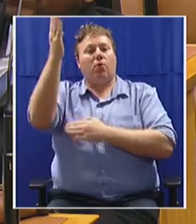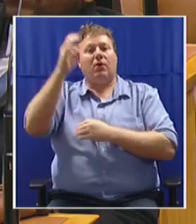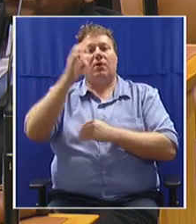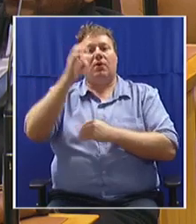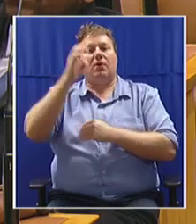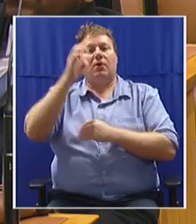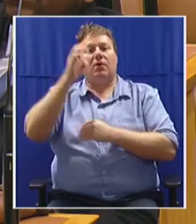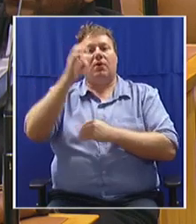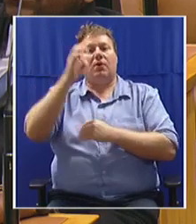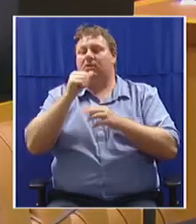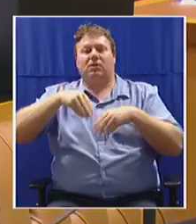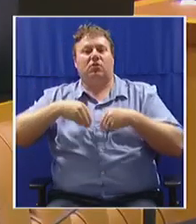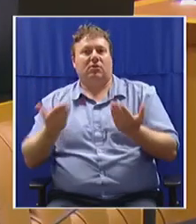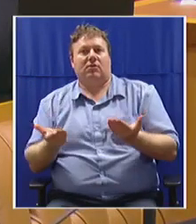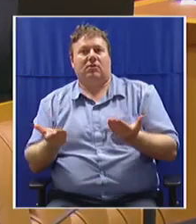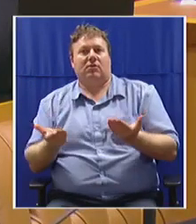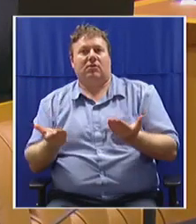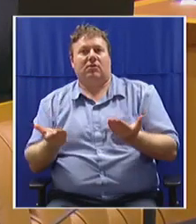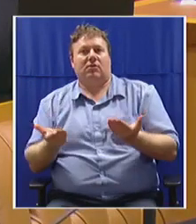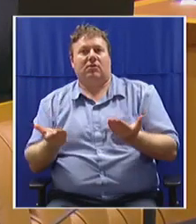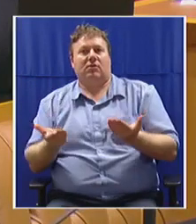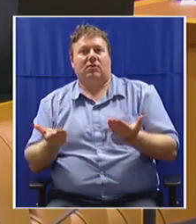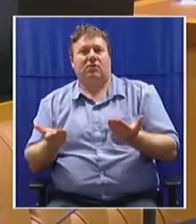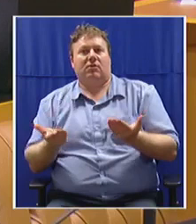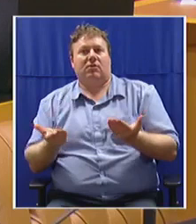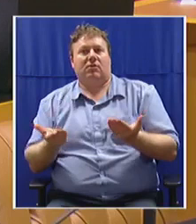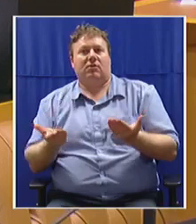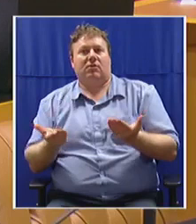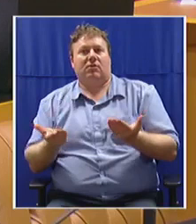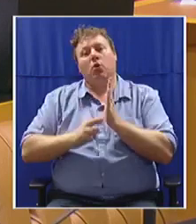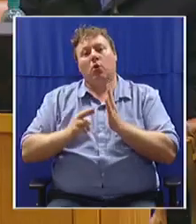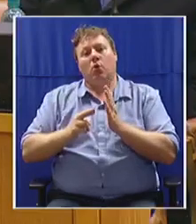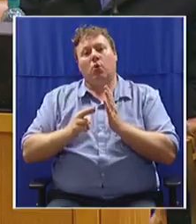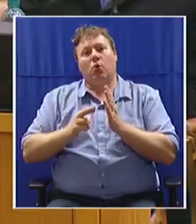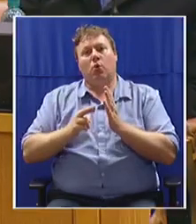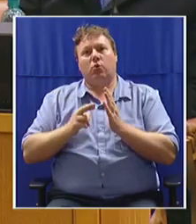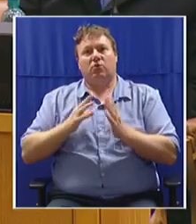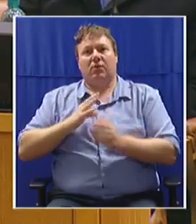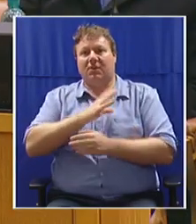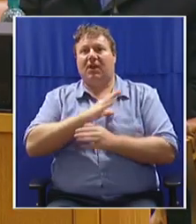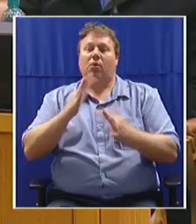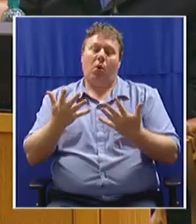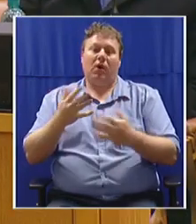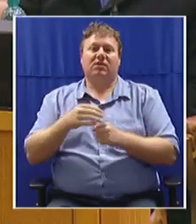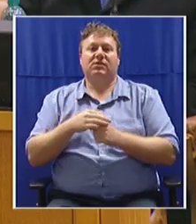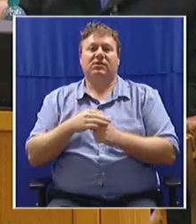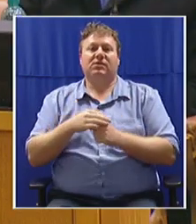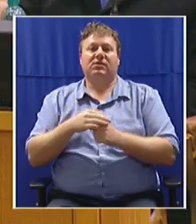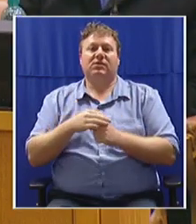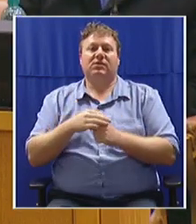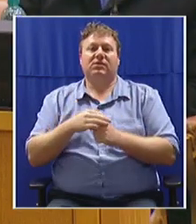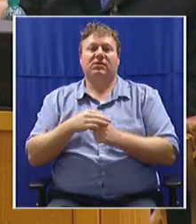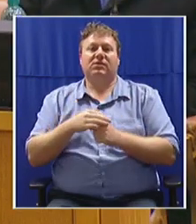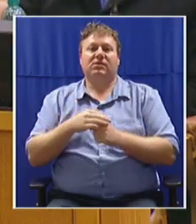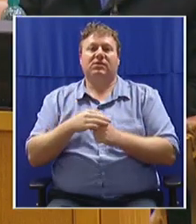ask that this ruling is referred to the Rules Committee urgently, because otherwise ministers and the executive are going to hide behind the sub judice